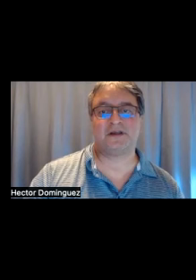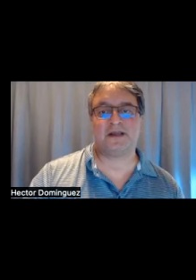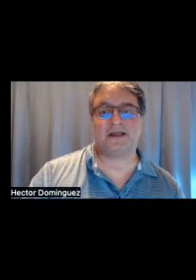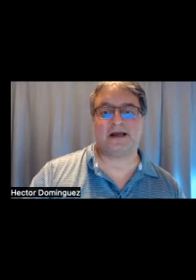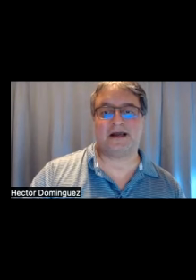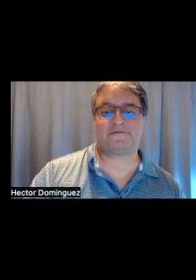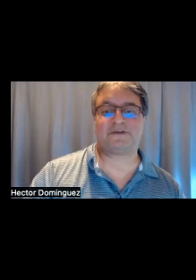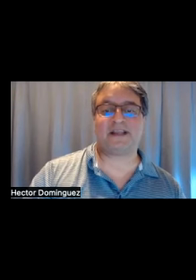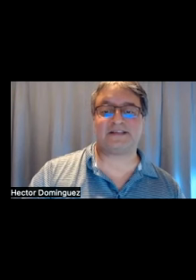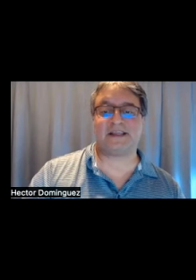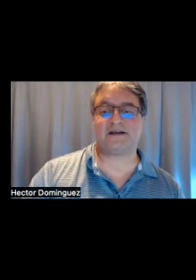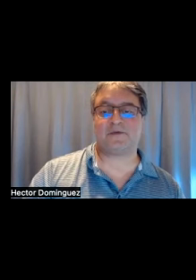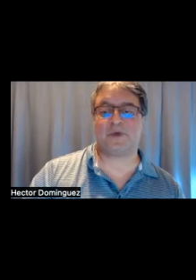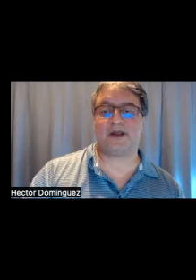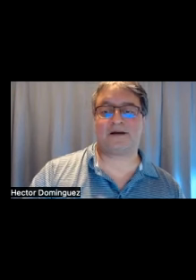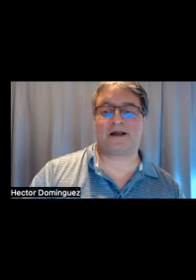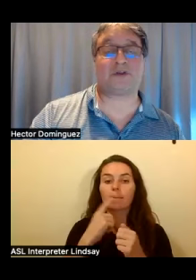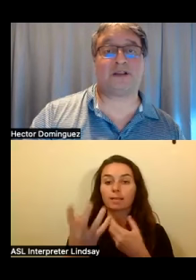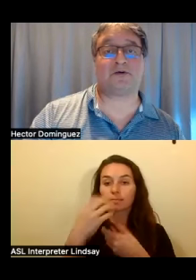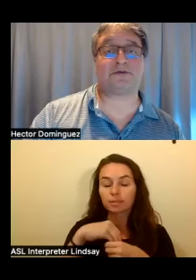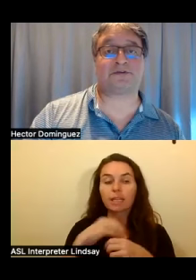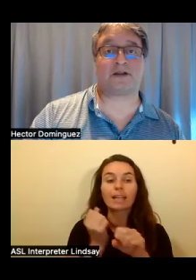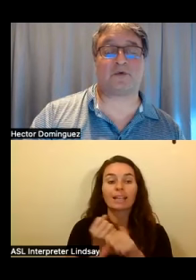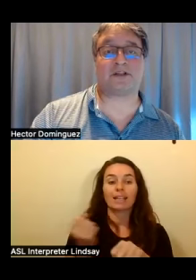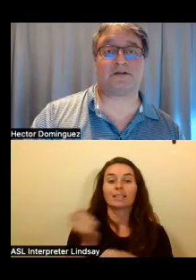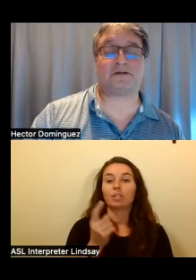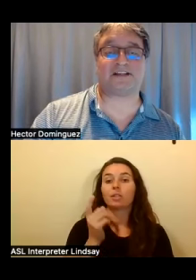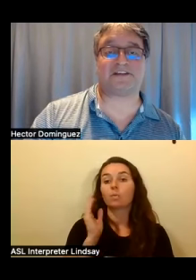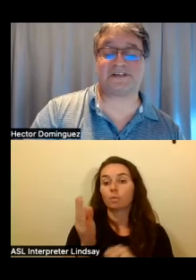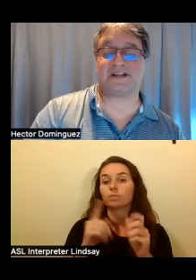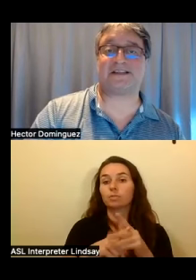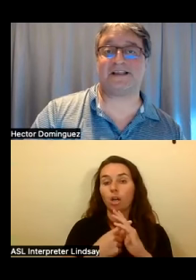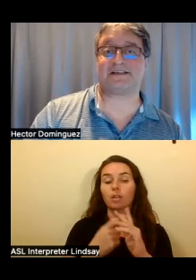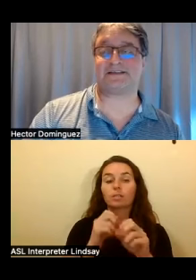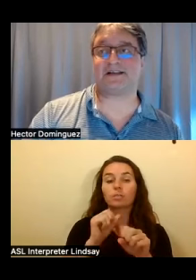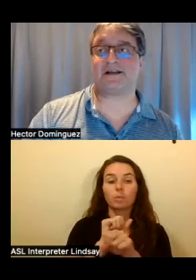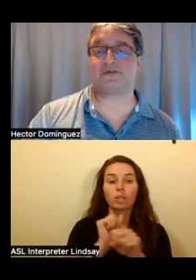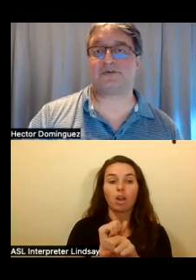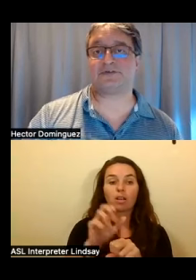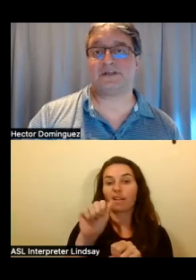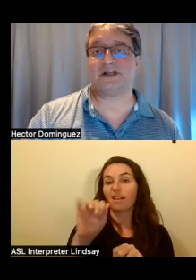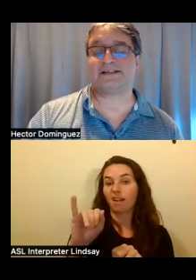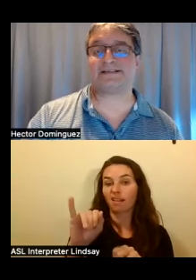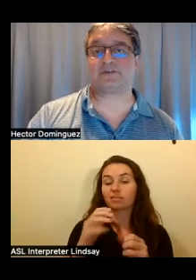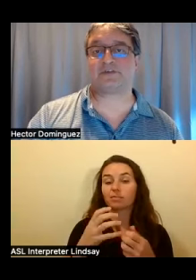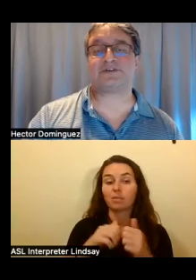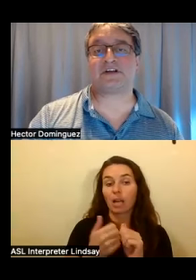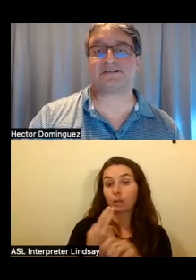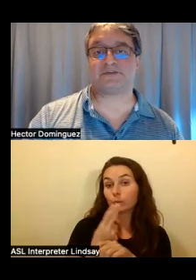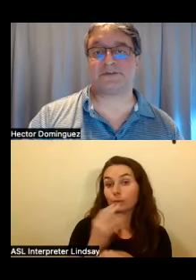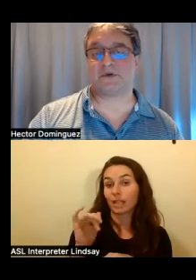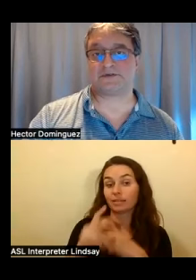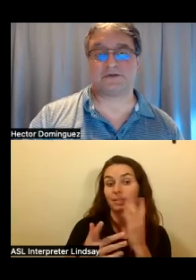participation. For next year, we are actually going to start working on artificial intelligence and how to use that